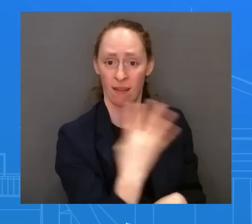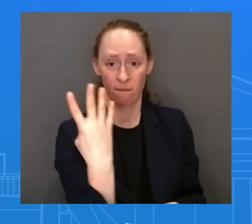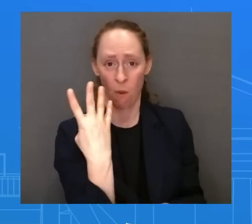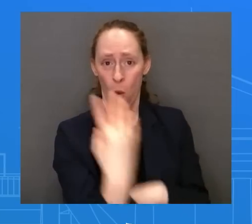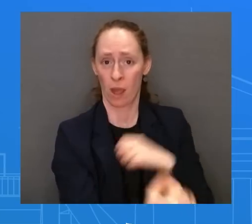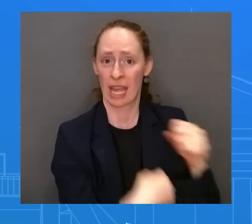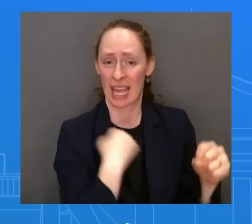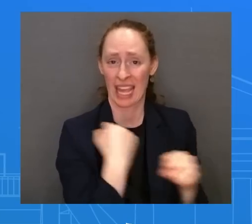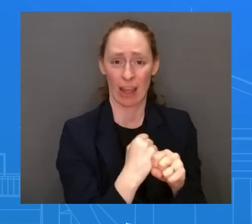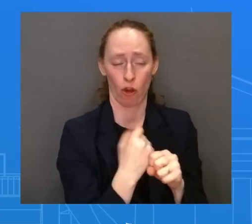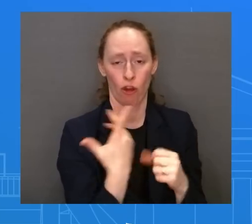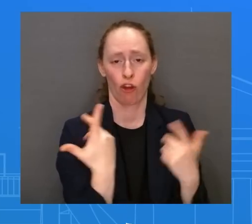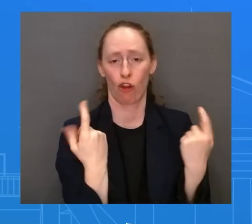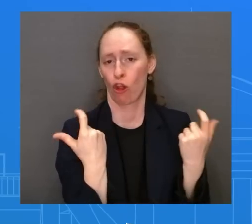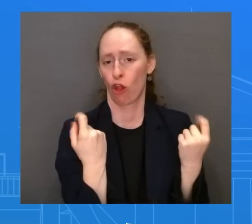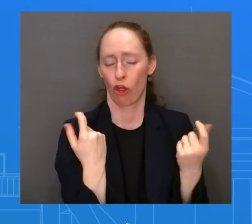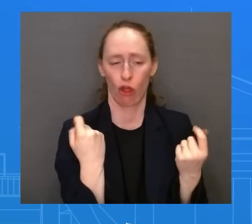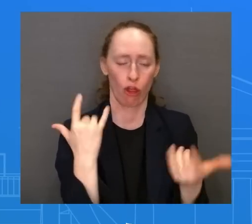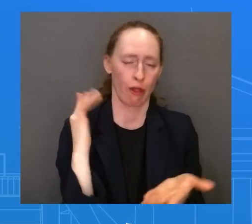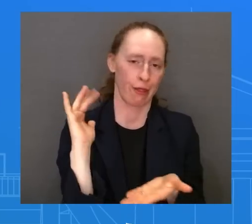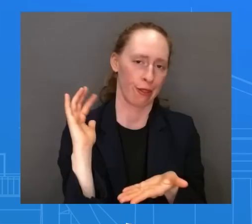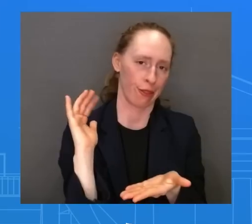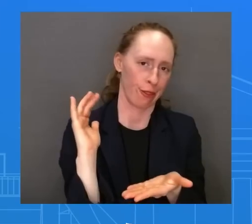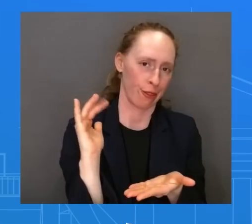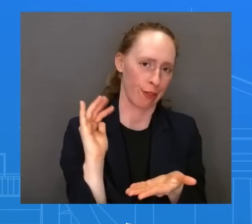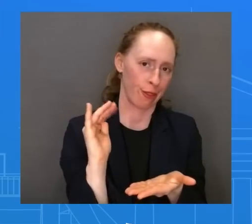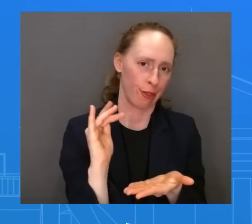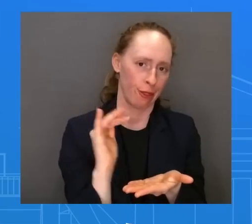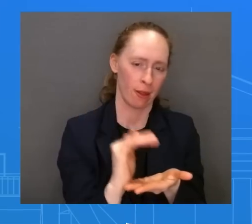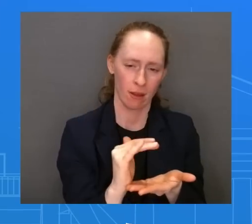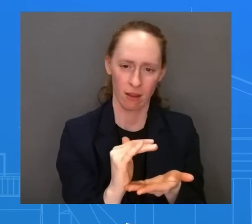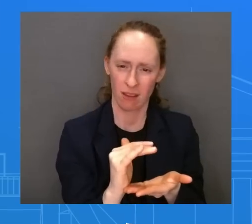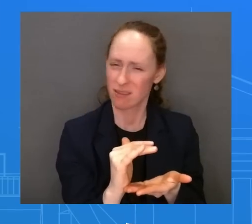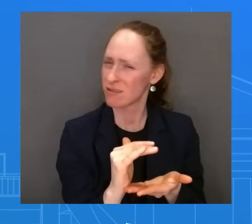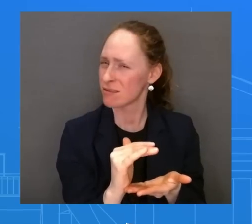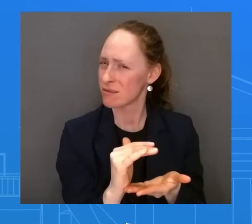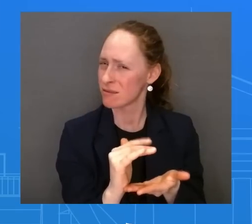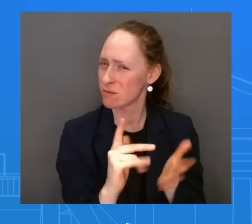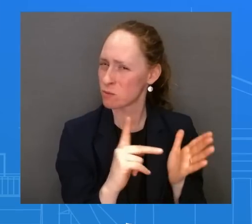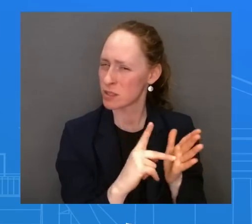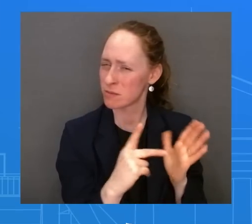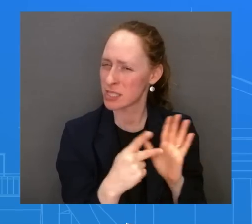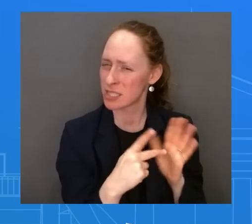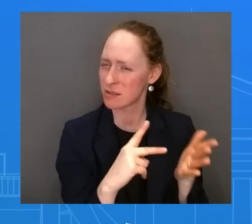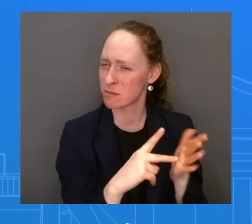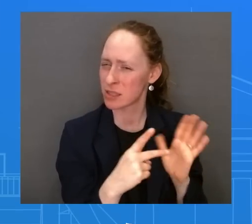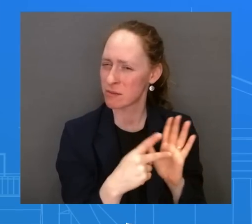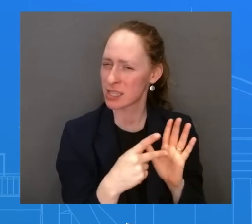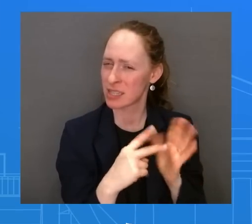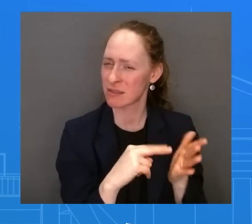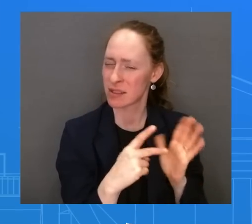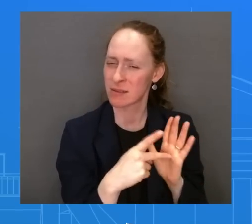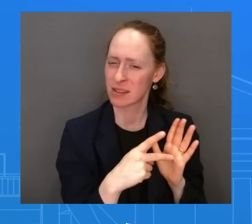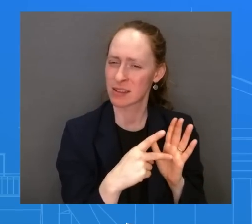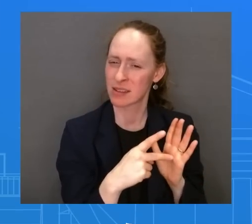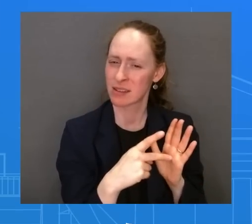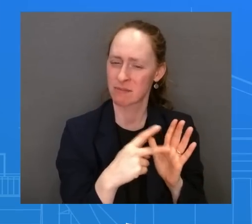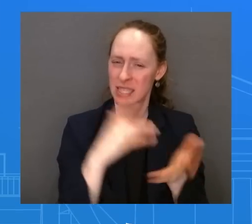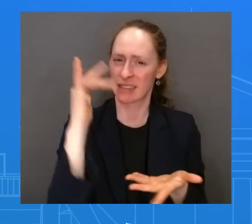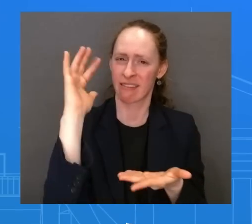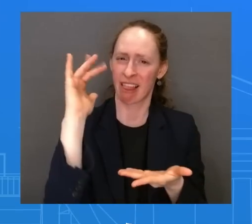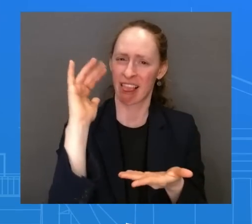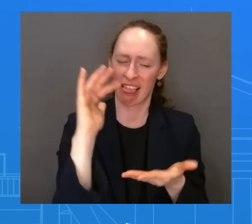what are you specifically important to there are many aspects if you look at the Doha agreement and what led up into that